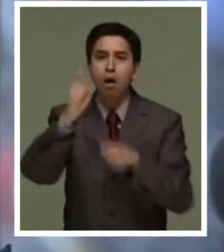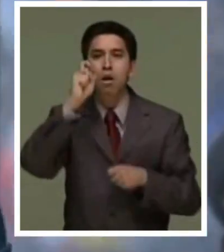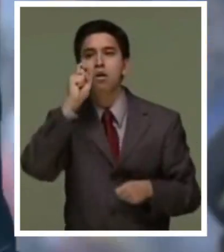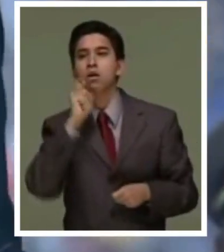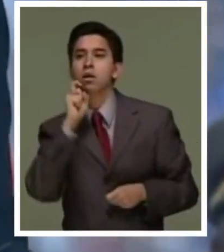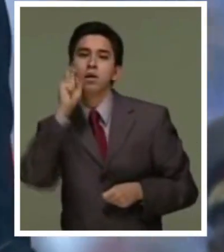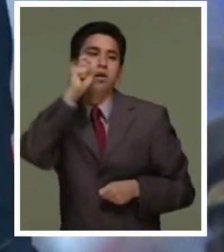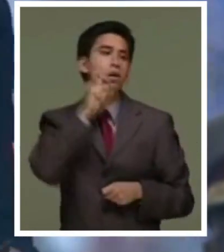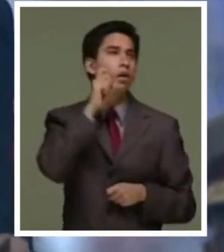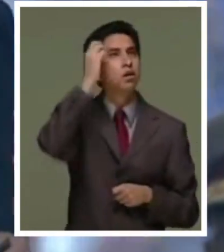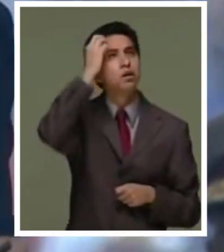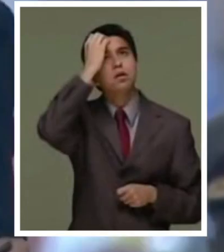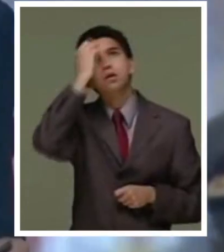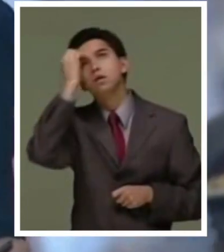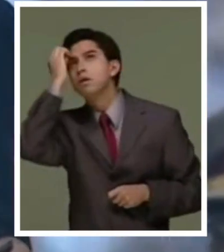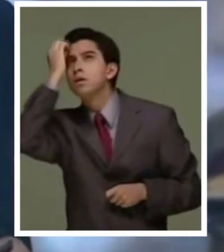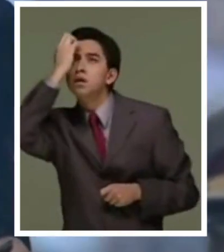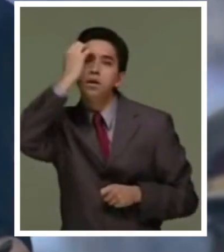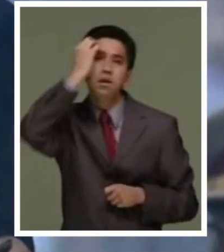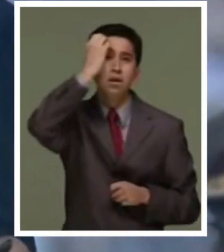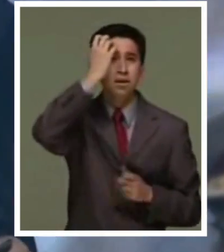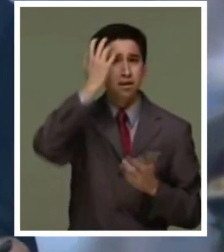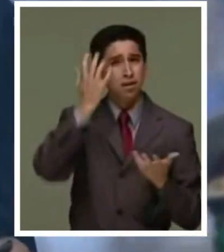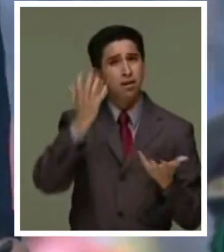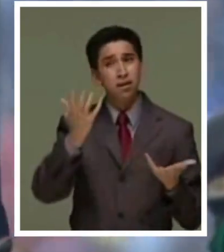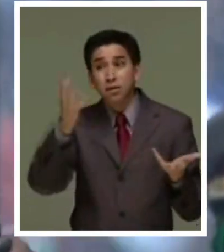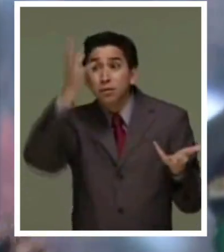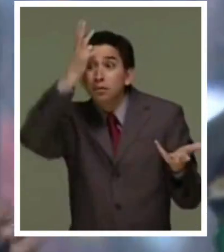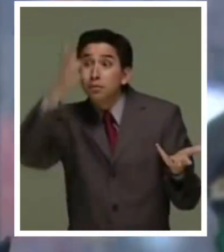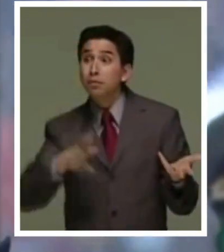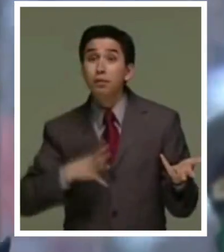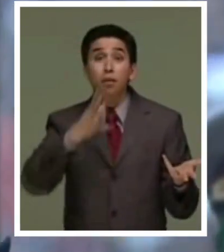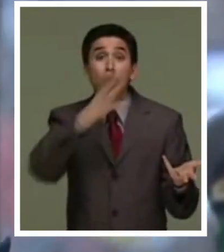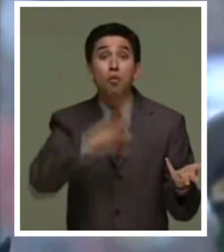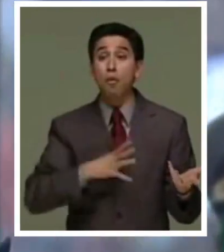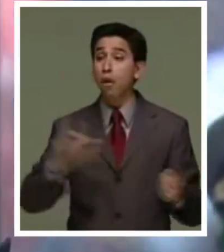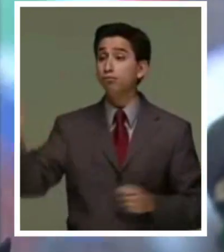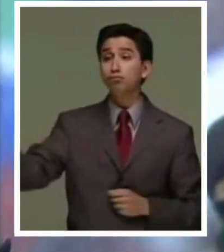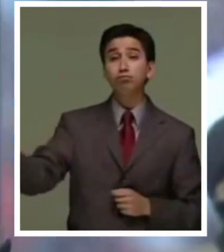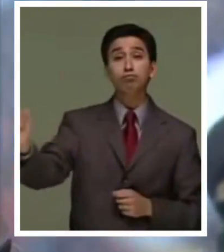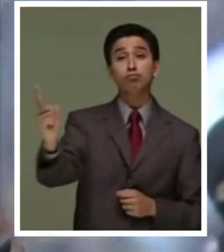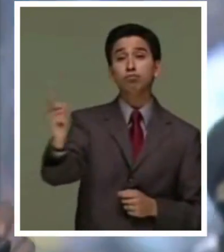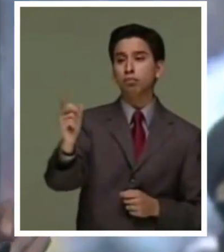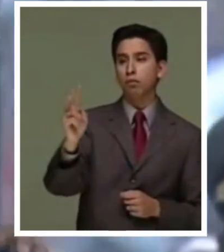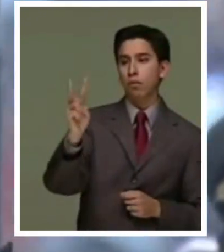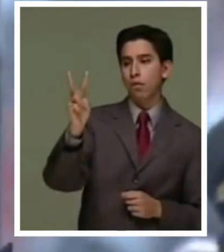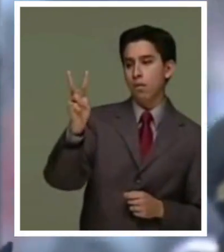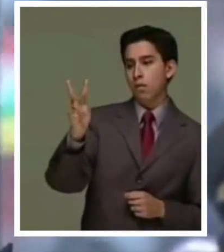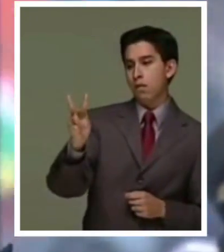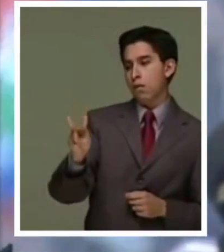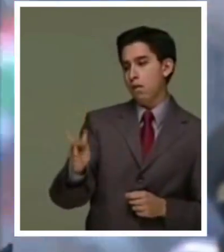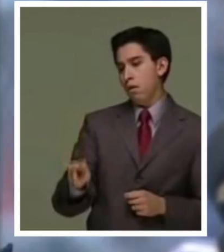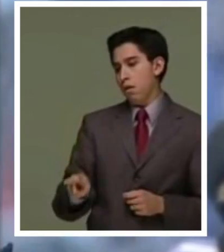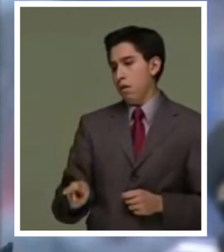in history through struggle and shrewdness and persistence and faith.